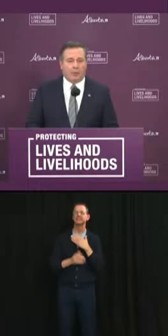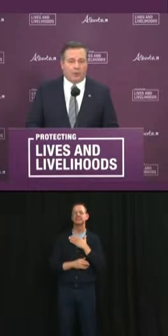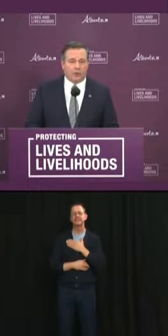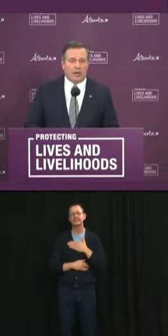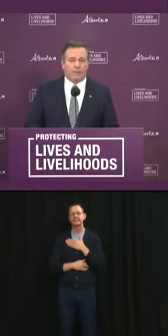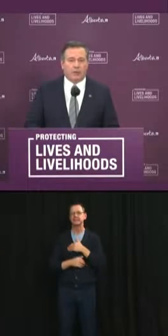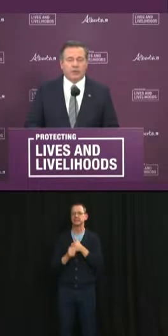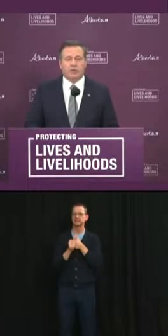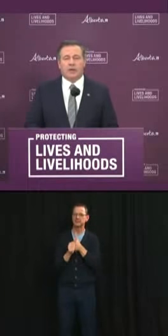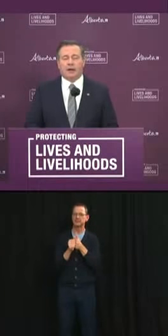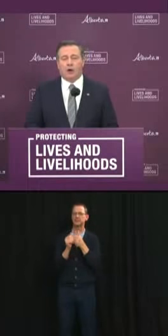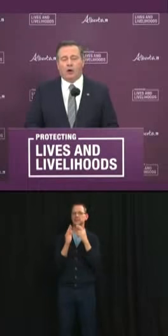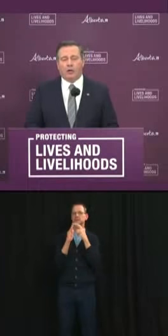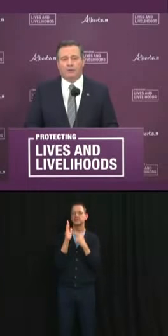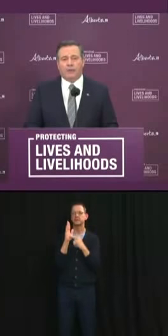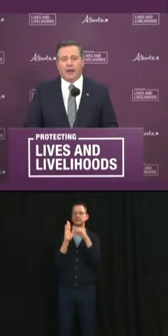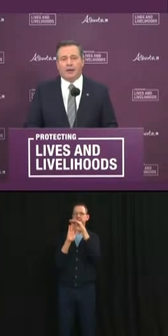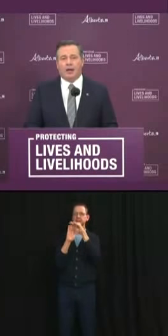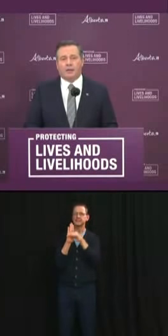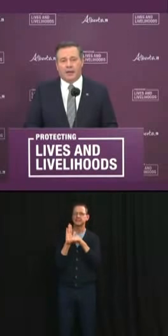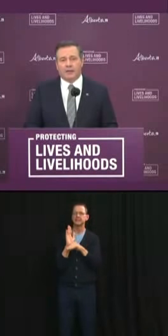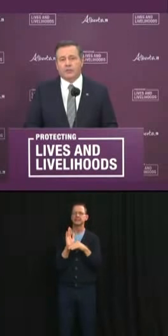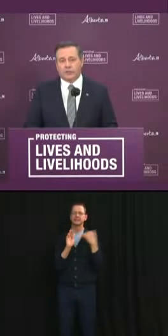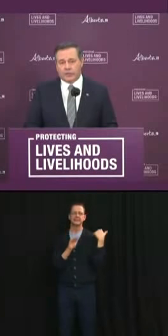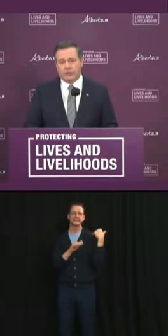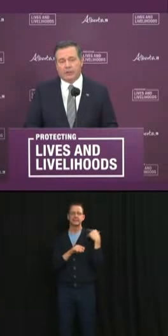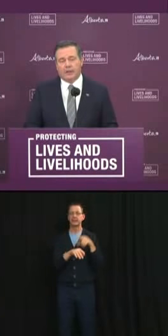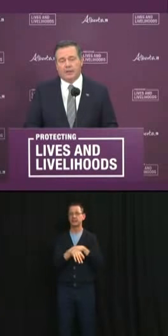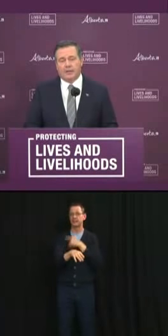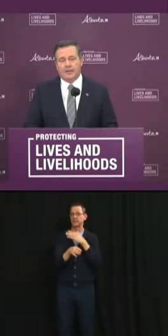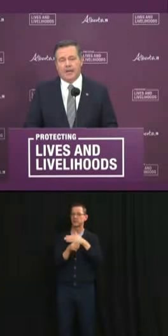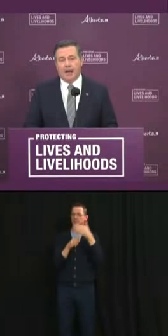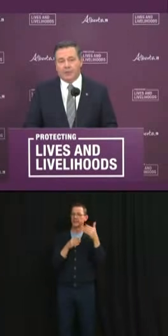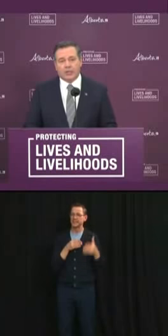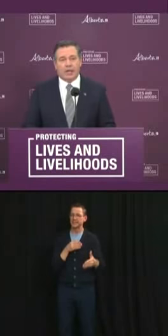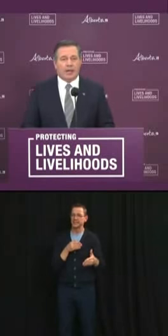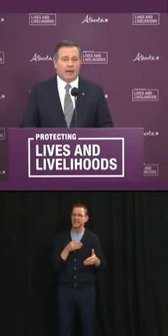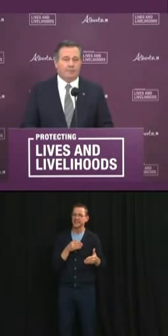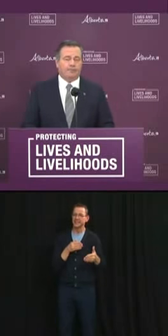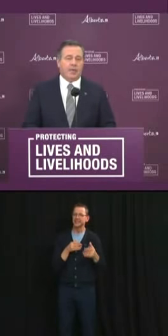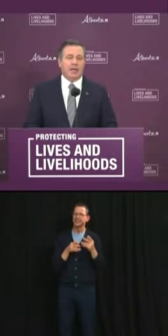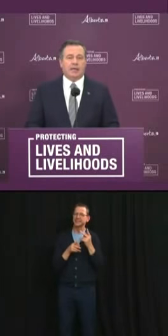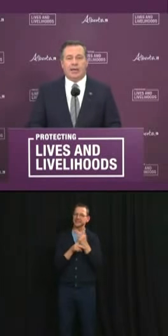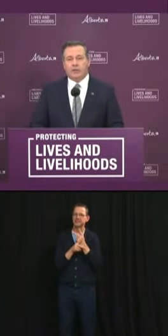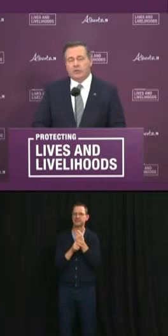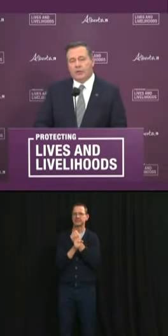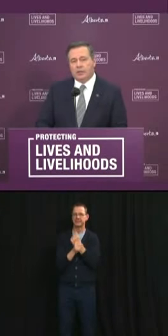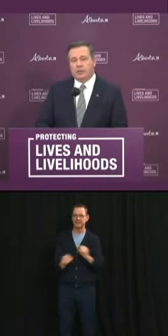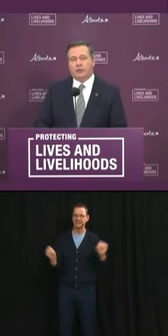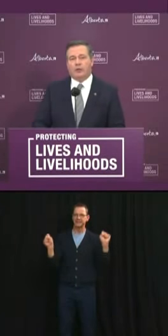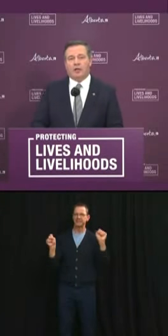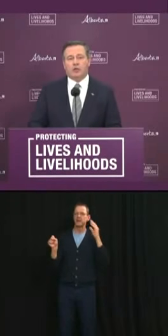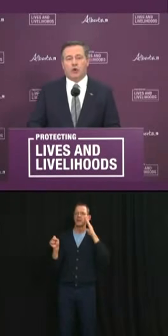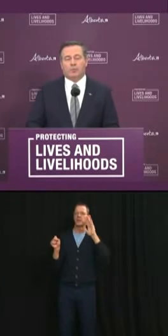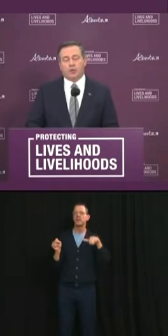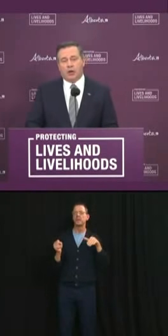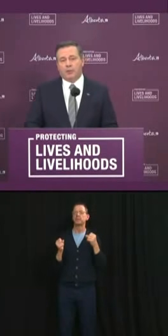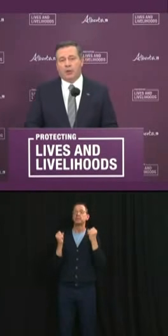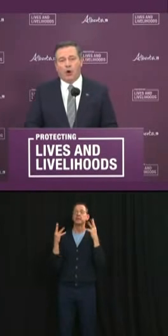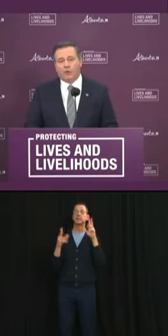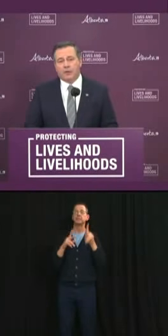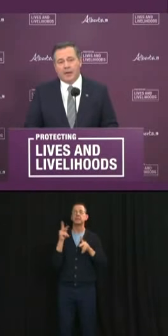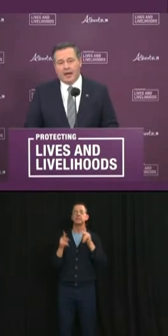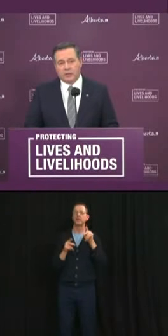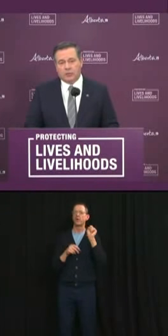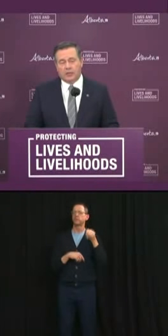many Albertans have risen to that call, and for that I thank them sincerely. Having said that, cases have continued to rise